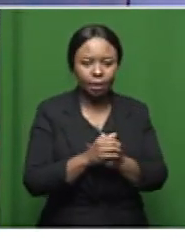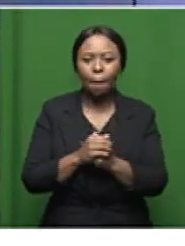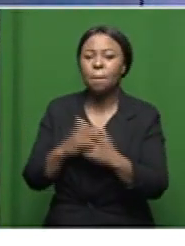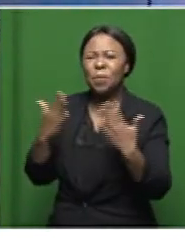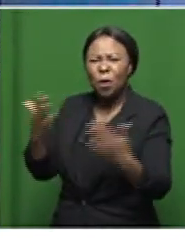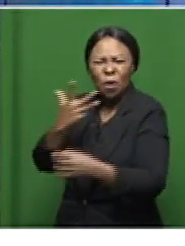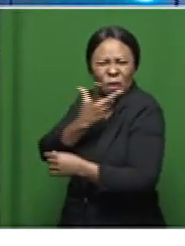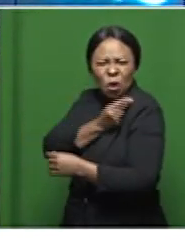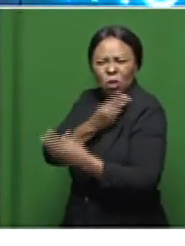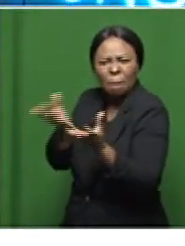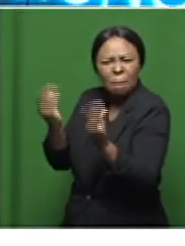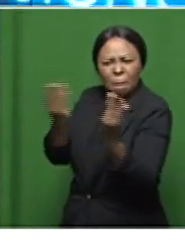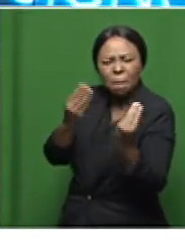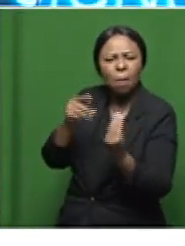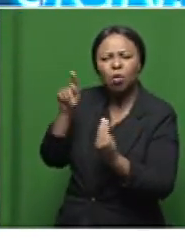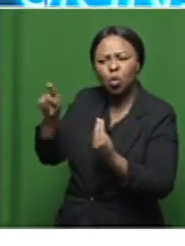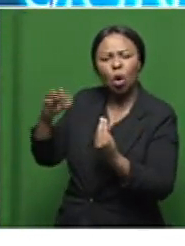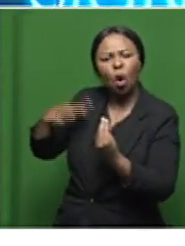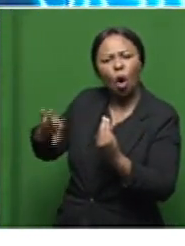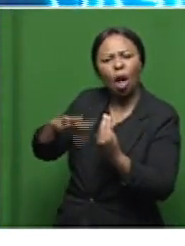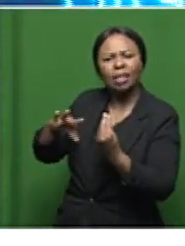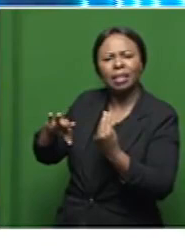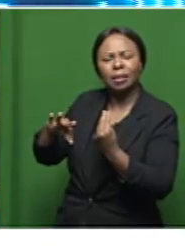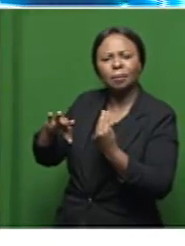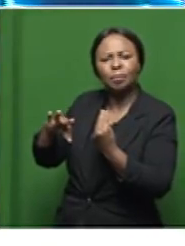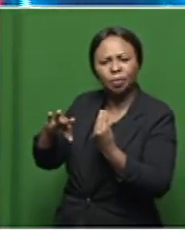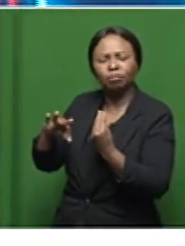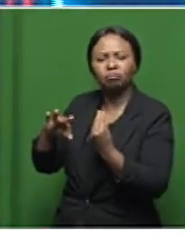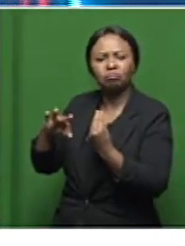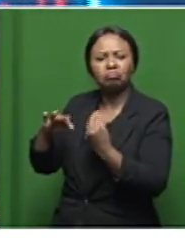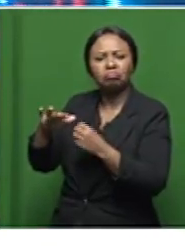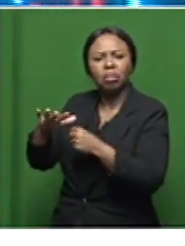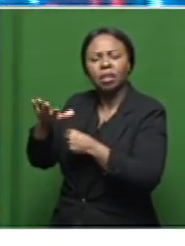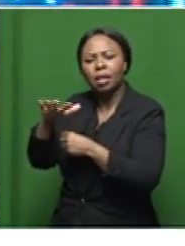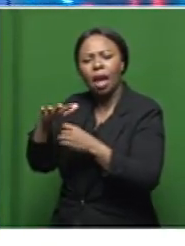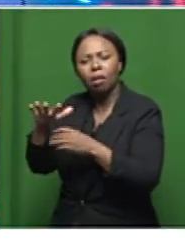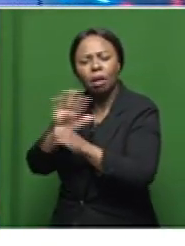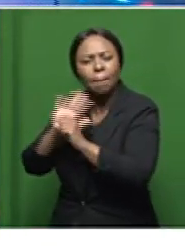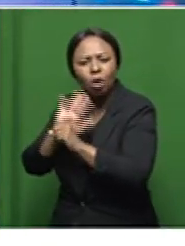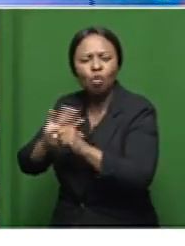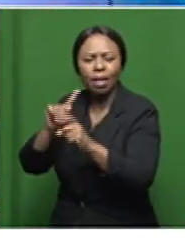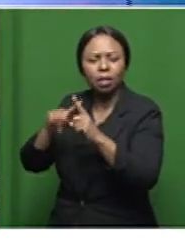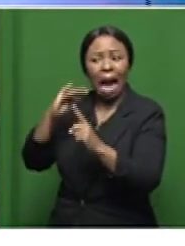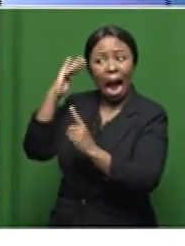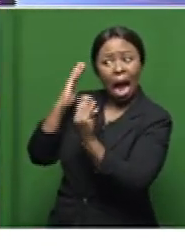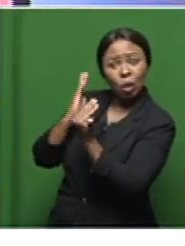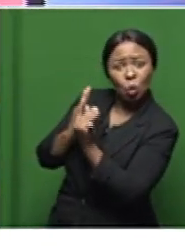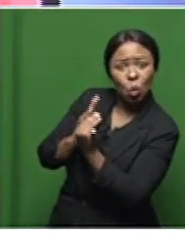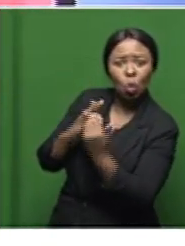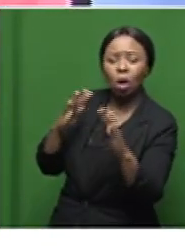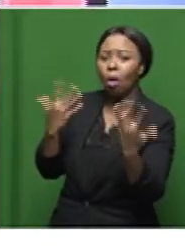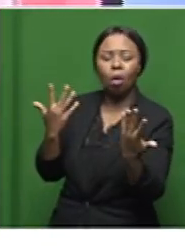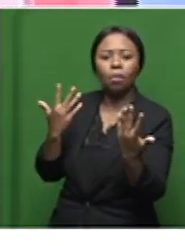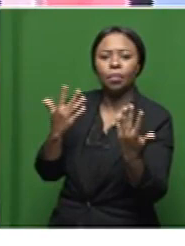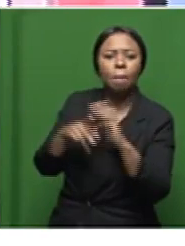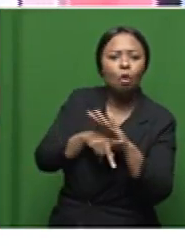these vaccines to the young girls on the ground? What sort of plans have you put in place? Are you targeting high schools as well, maybe to have some